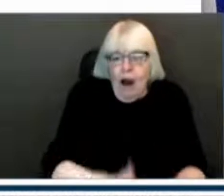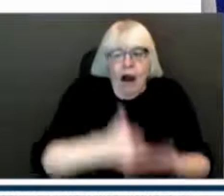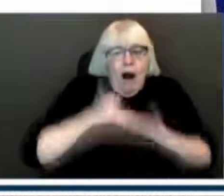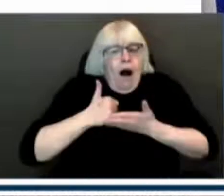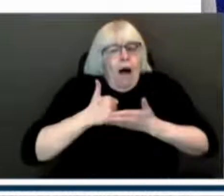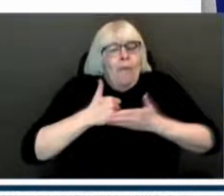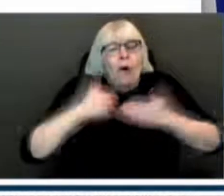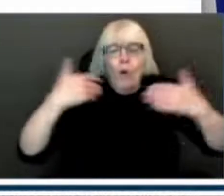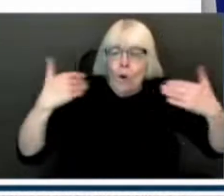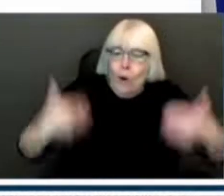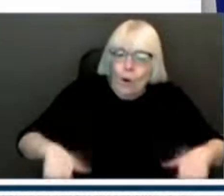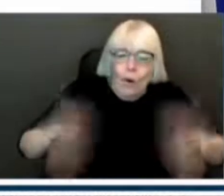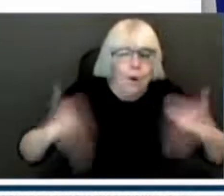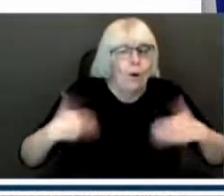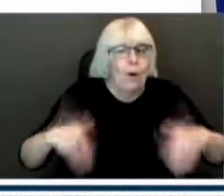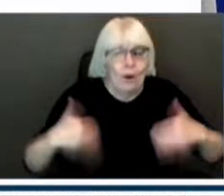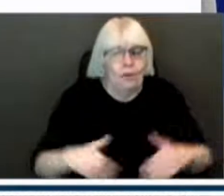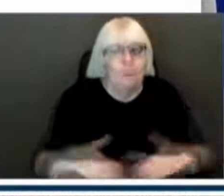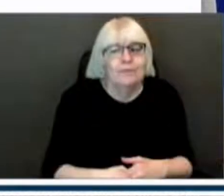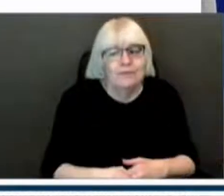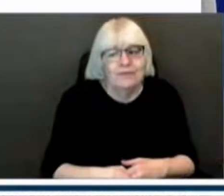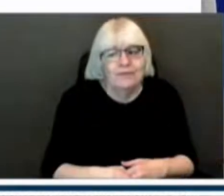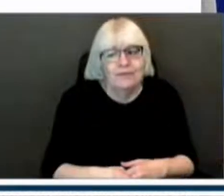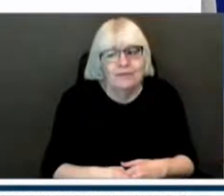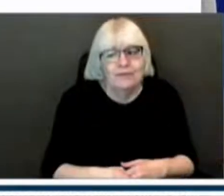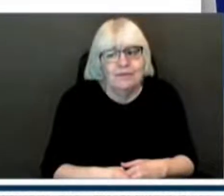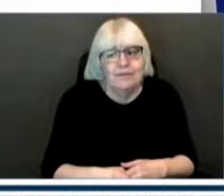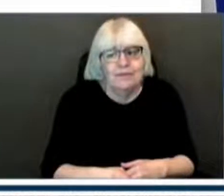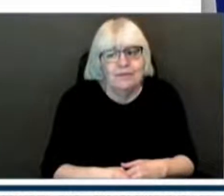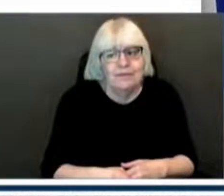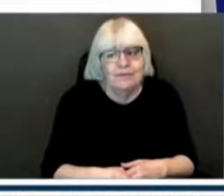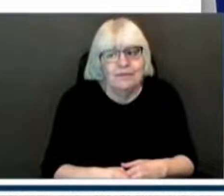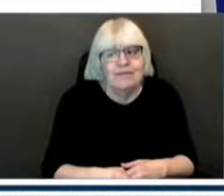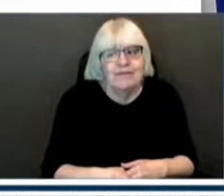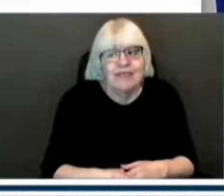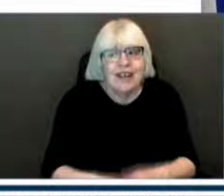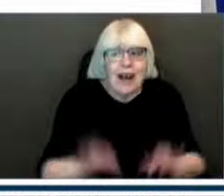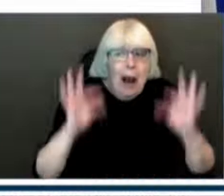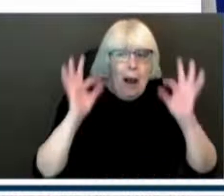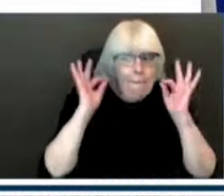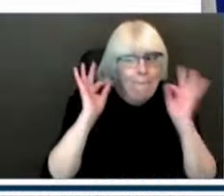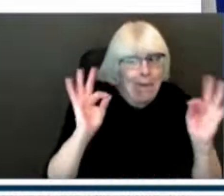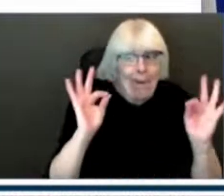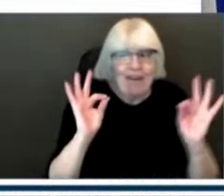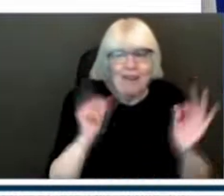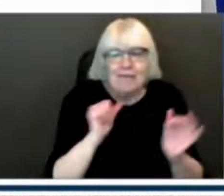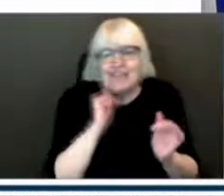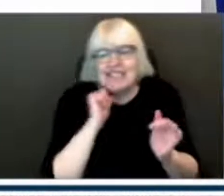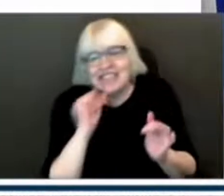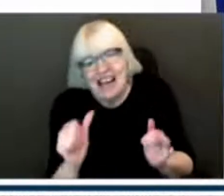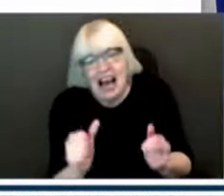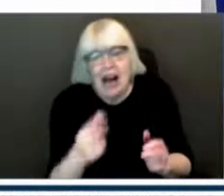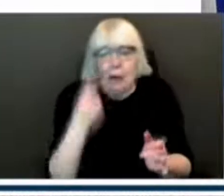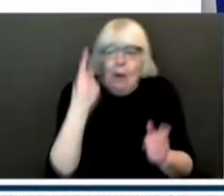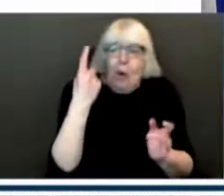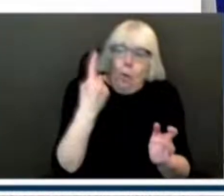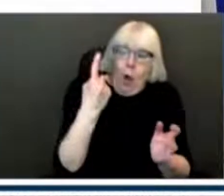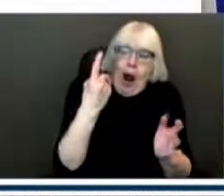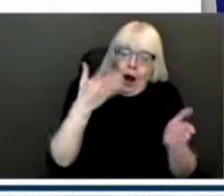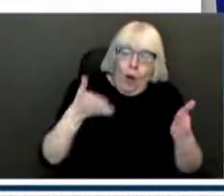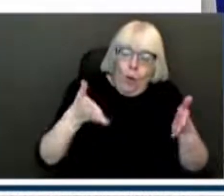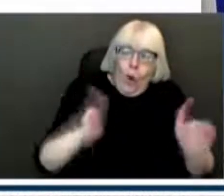know it's not a silver bullet to everything facing healthcare, of course, but it's one tool, and we're going to do it. So that'll be